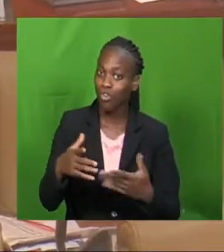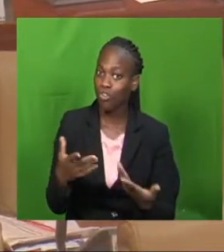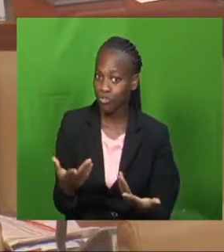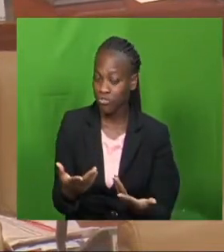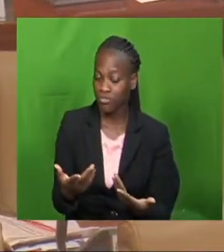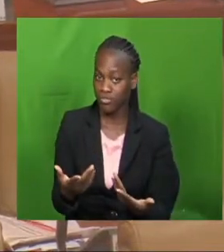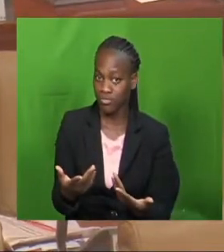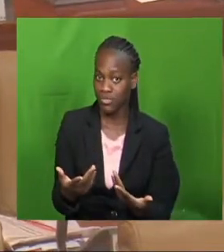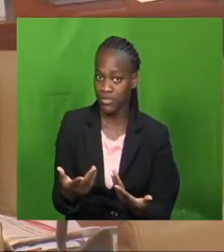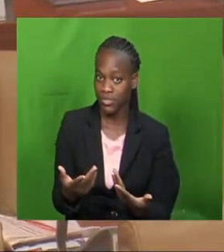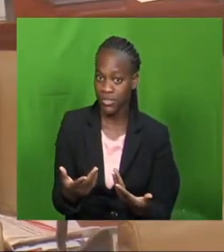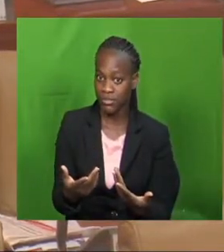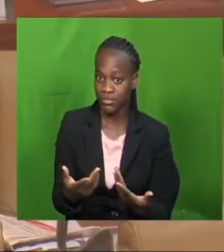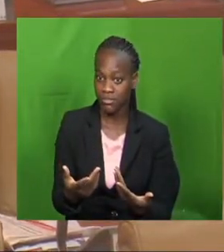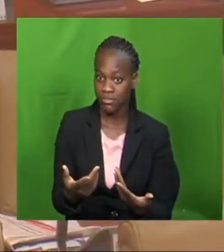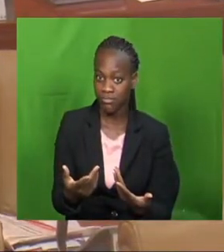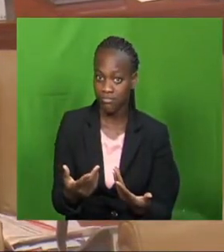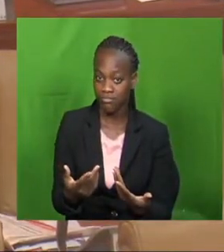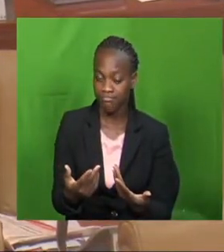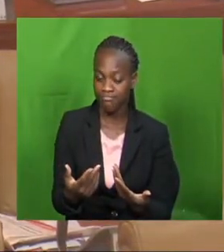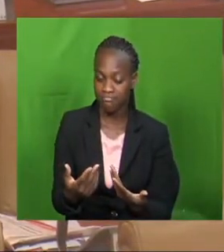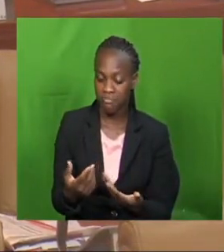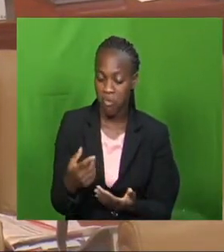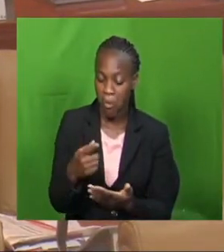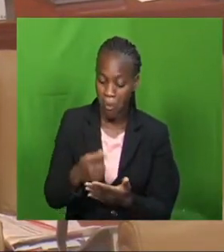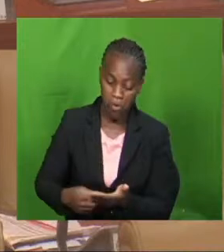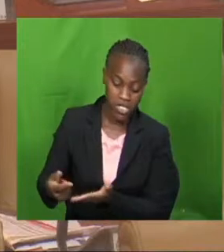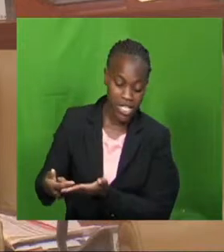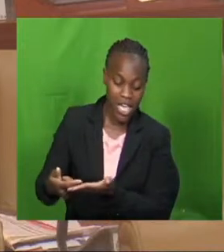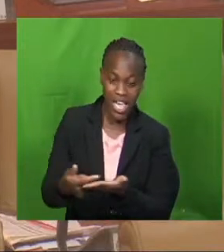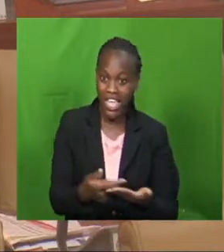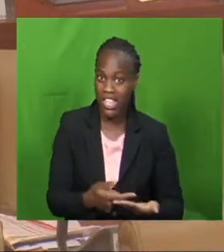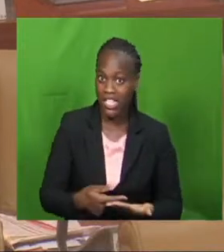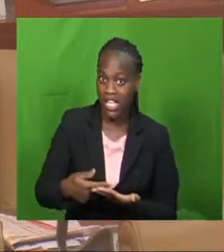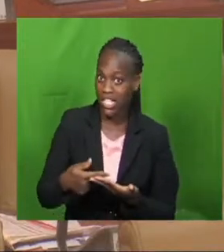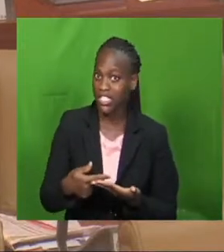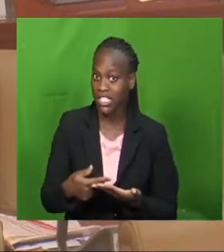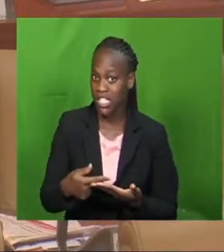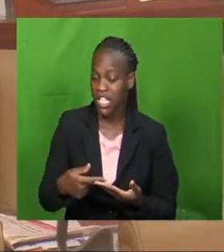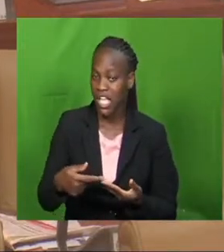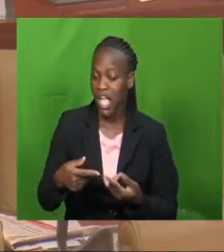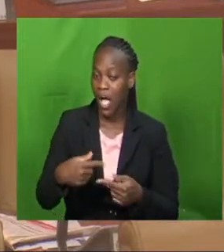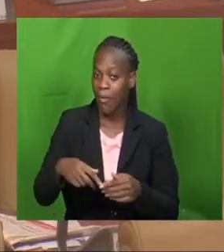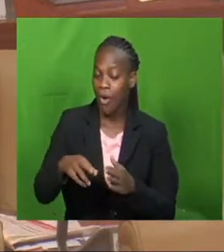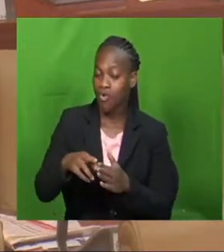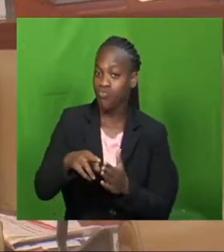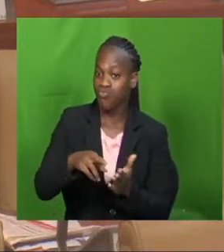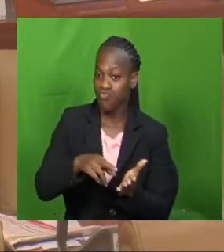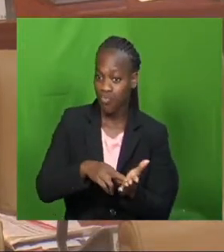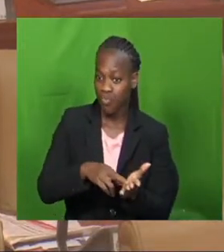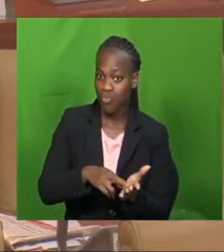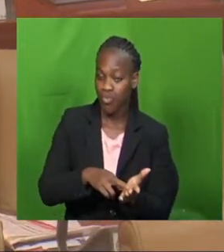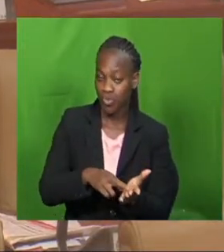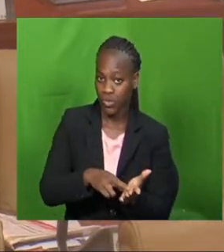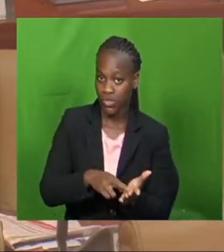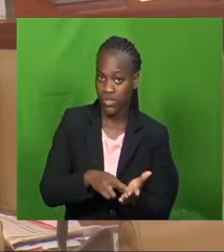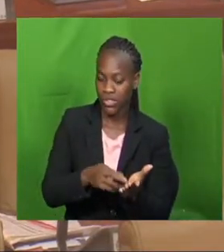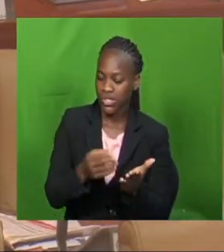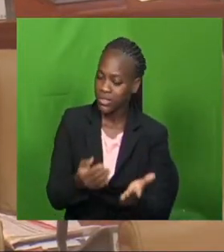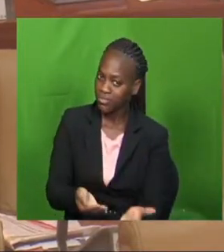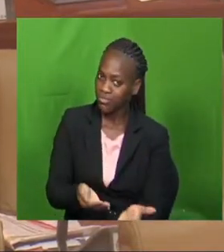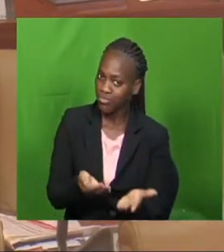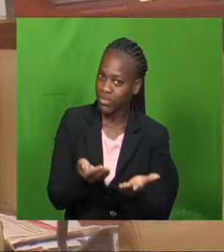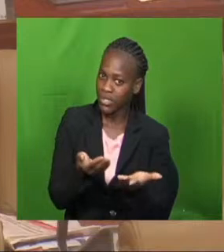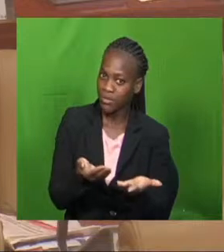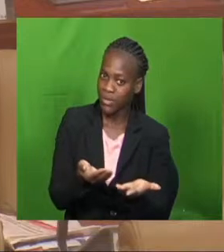to the ongoing discussion regarding the report duly presented by